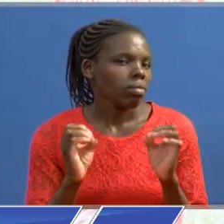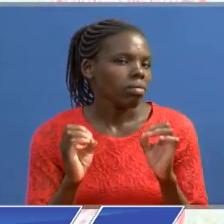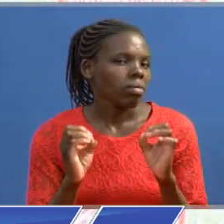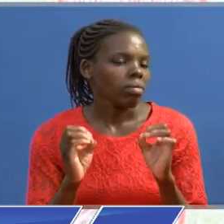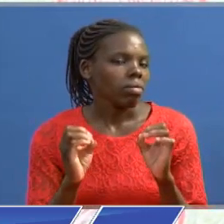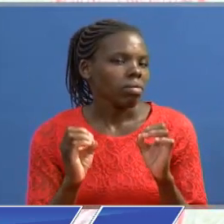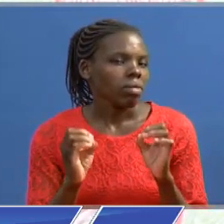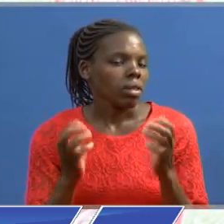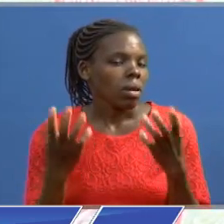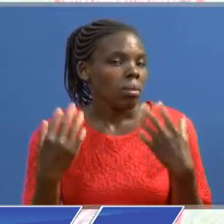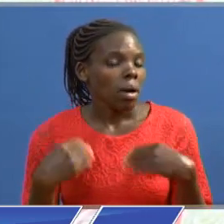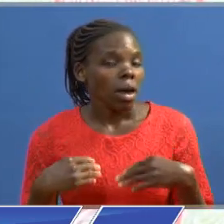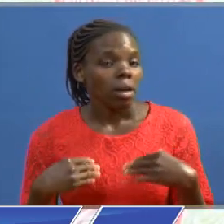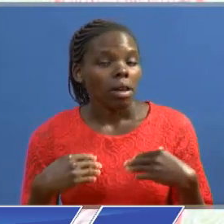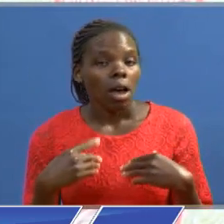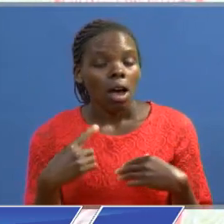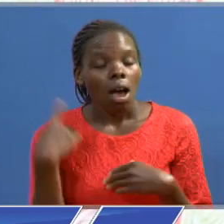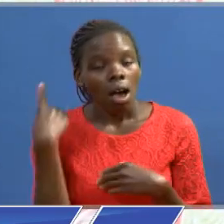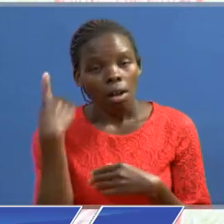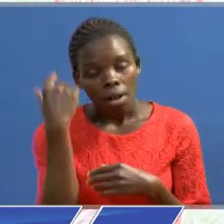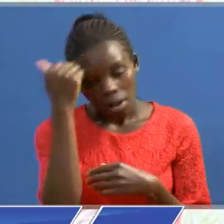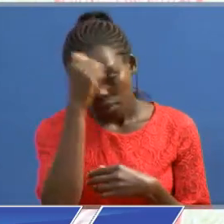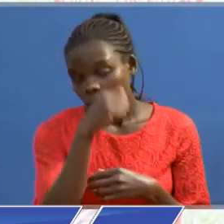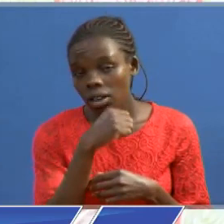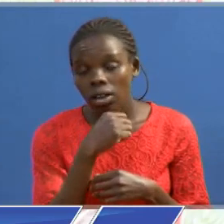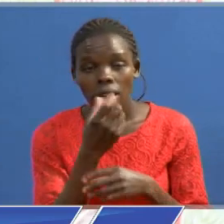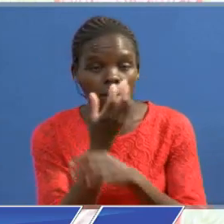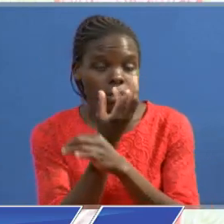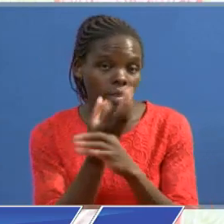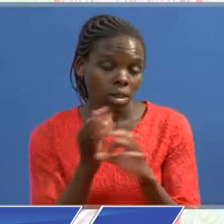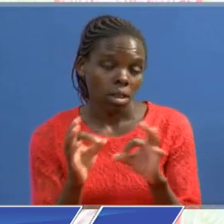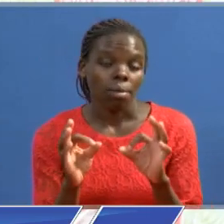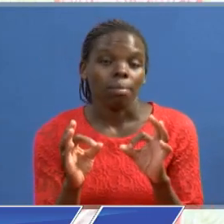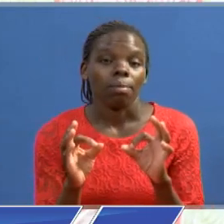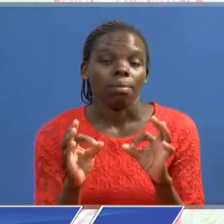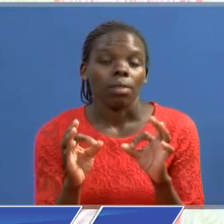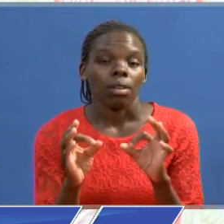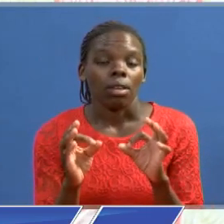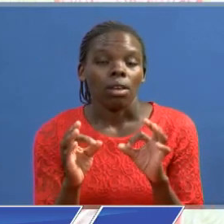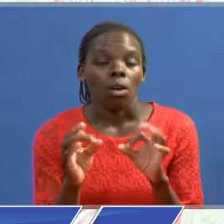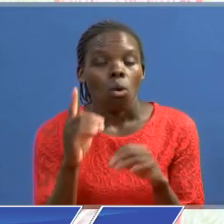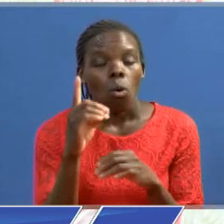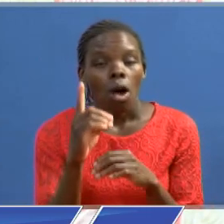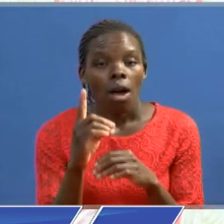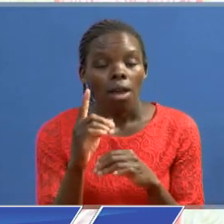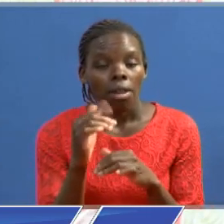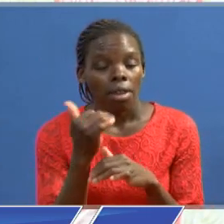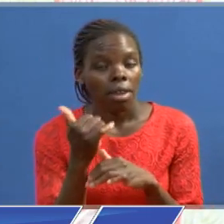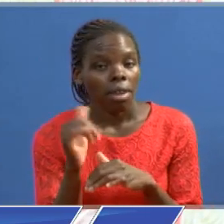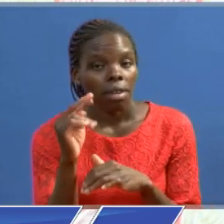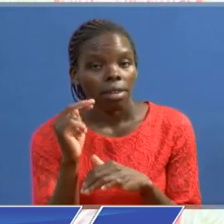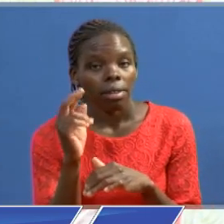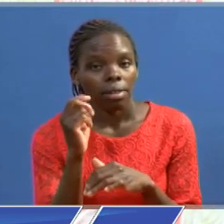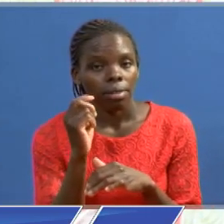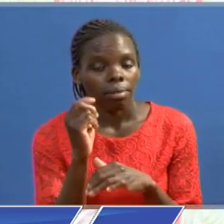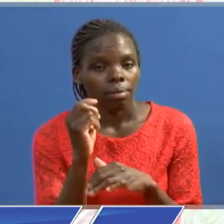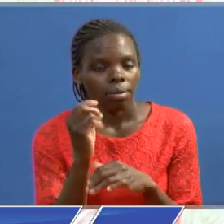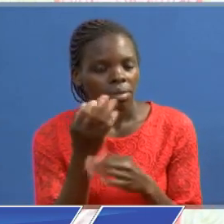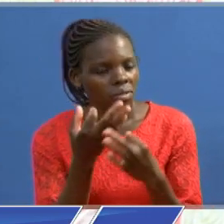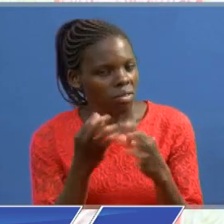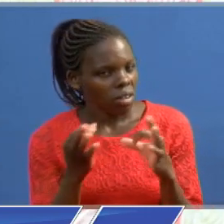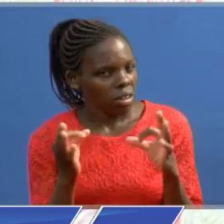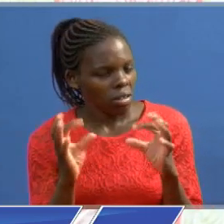The mantra is Africa Moja, Africa Huru. So is Africa one yet? I don't think so. Is Africa